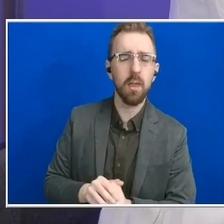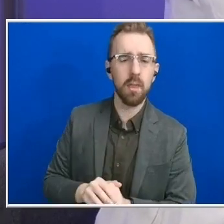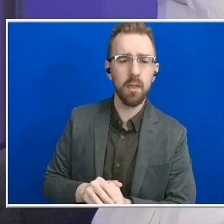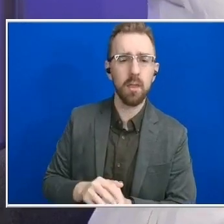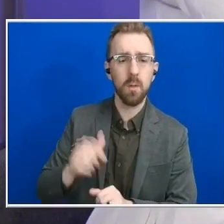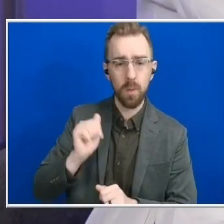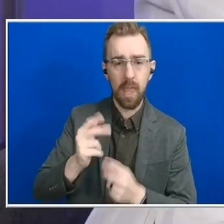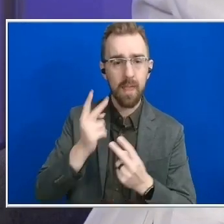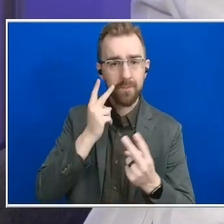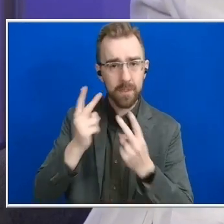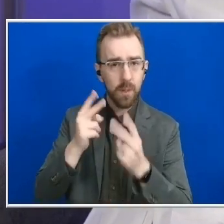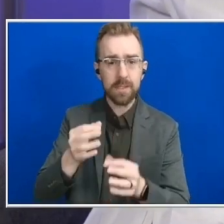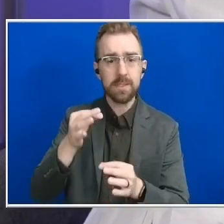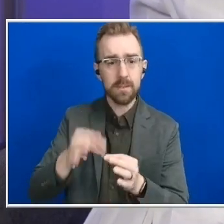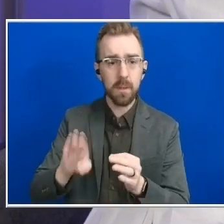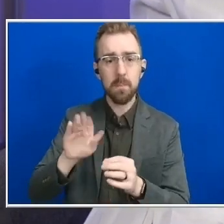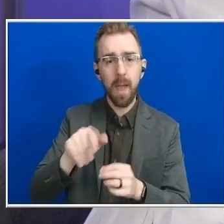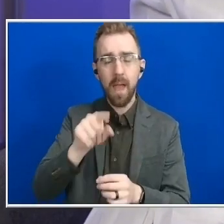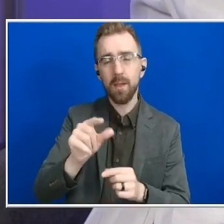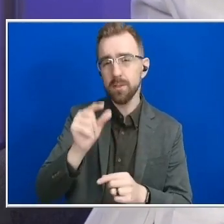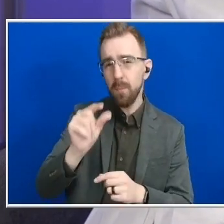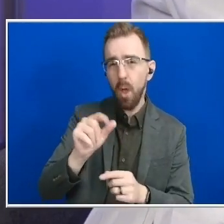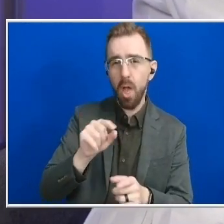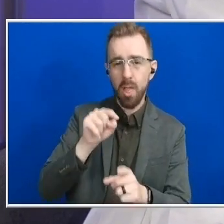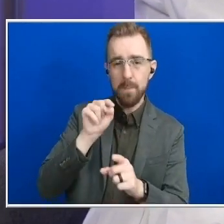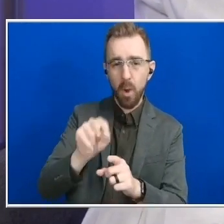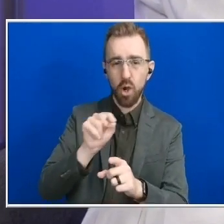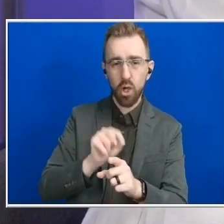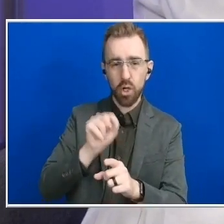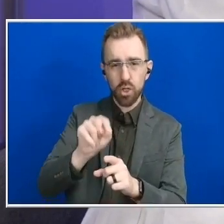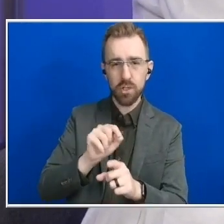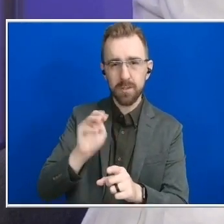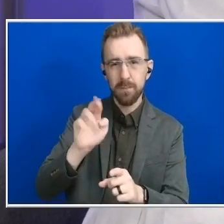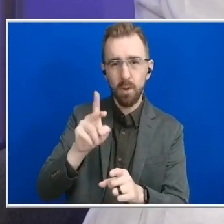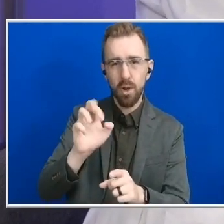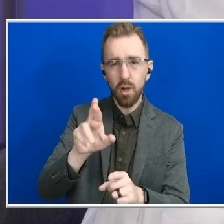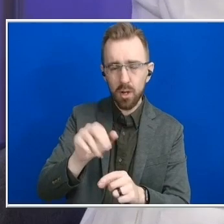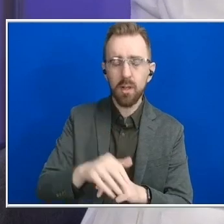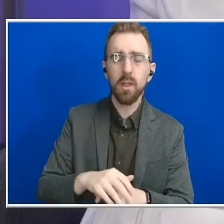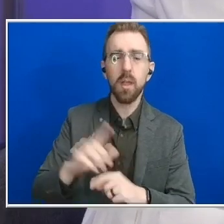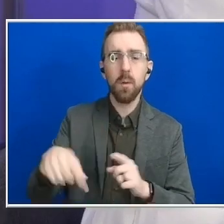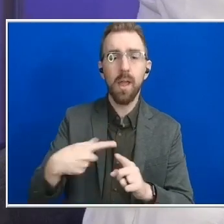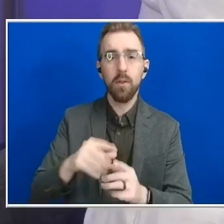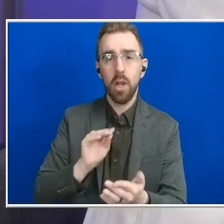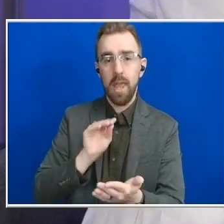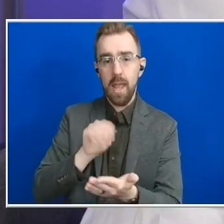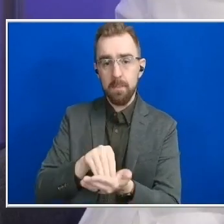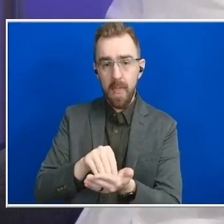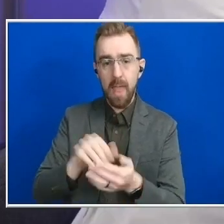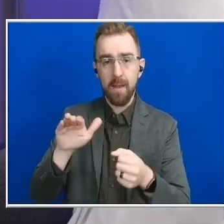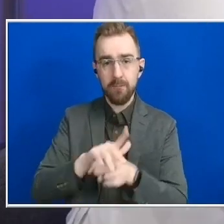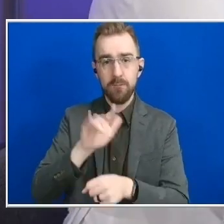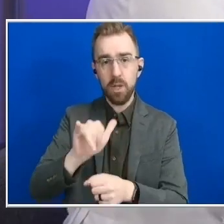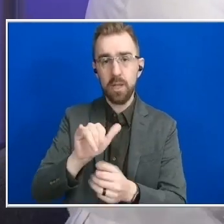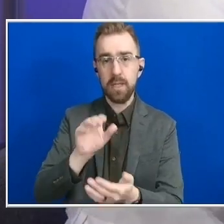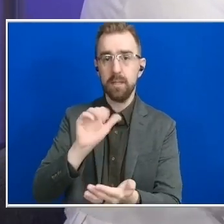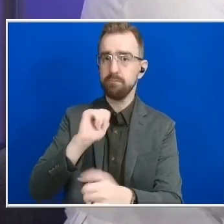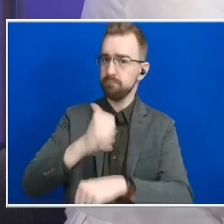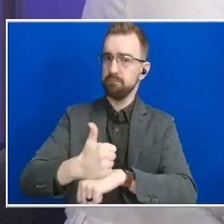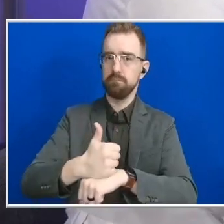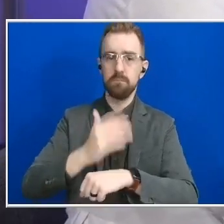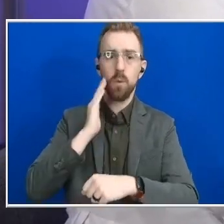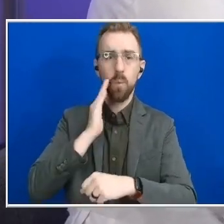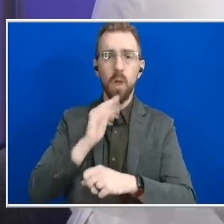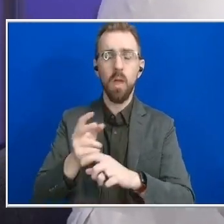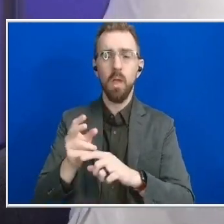simply by those small markers there. And when the implant is fully delivered, it will seat happily in